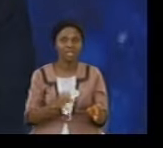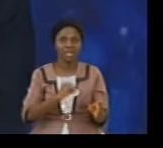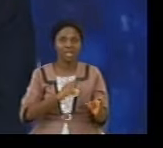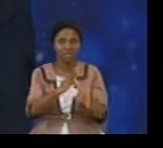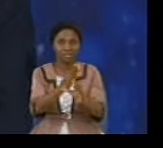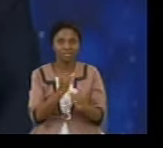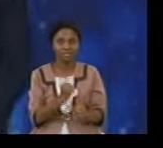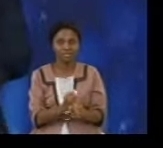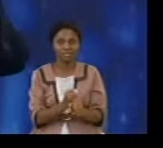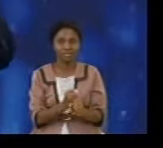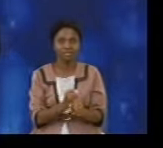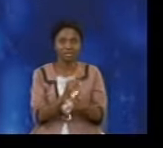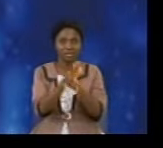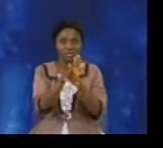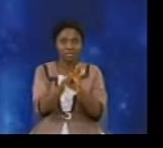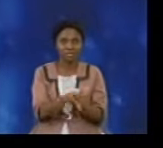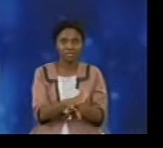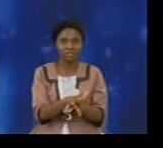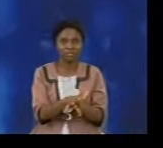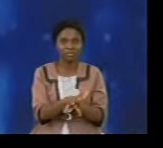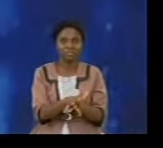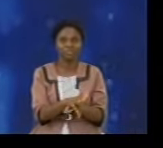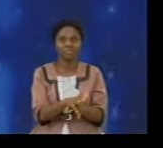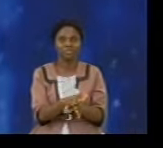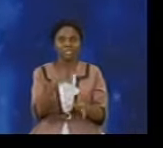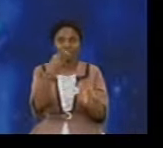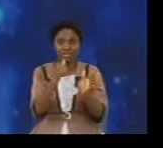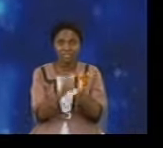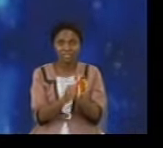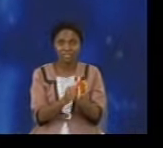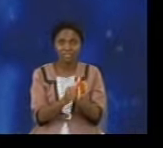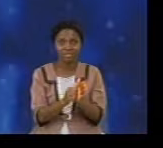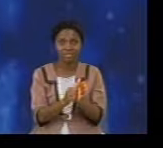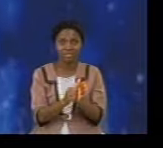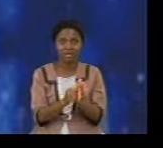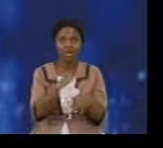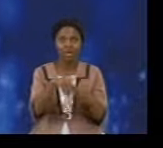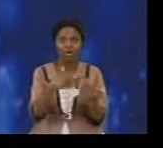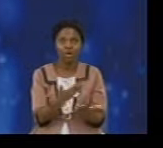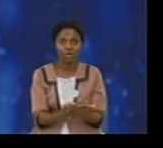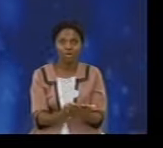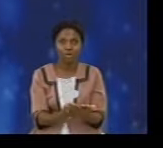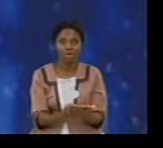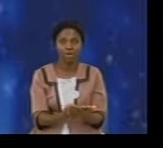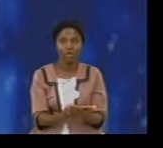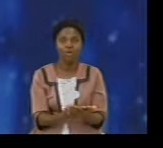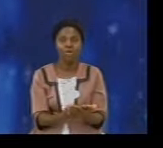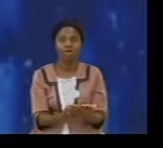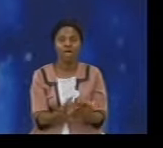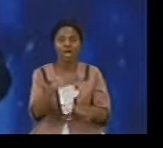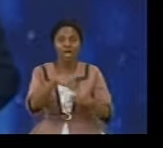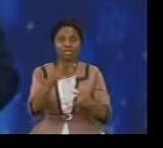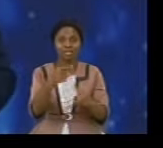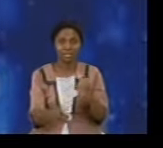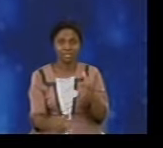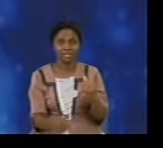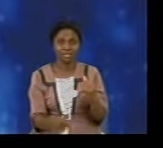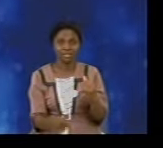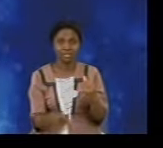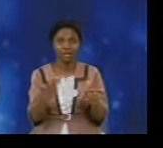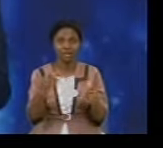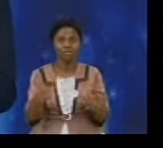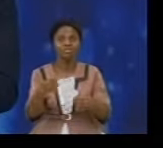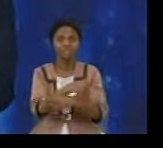the man on earth. It said, and all the, at the end of the